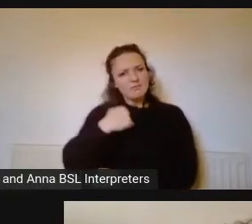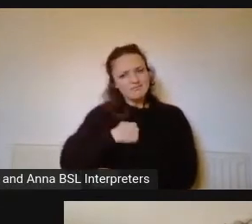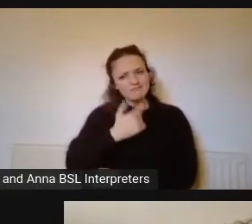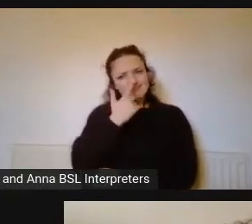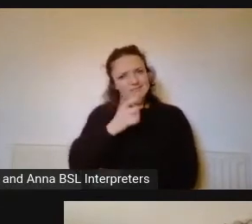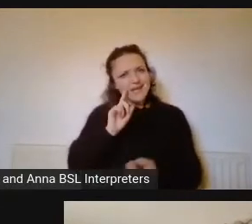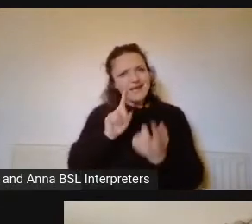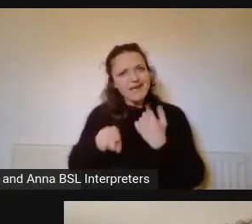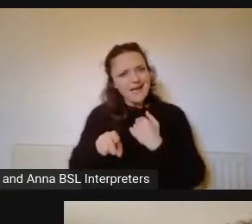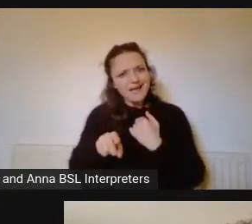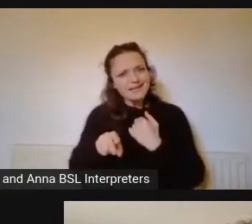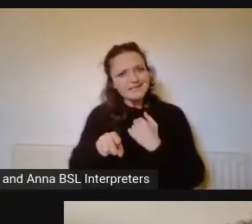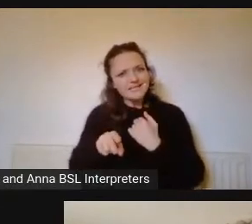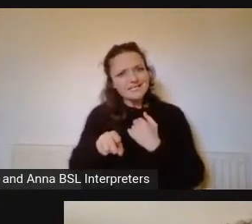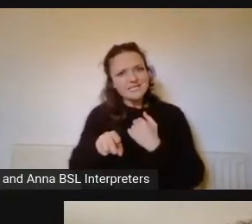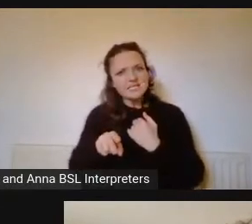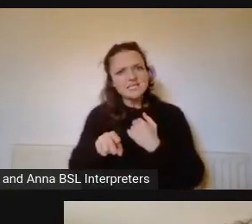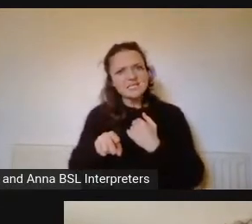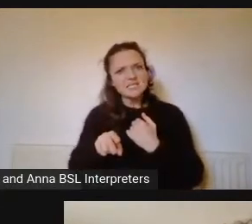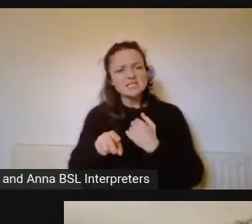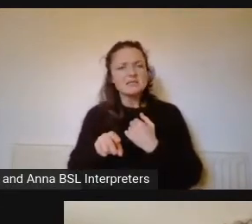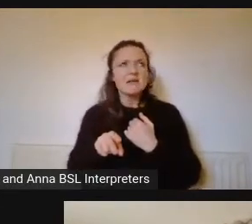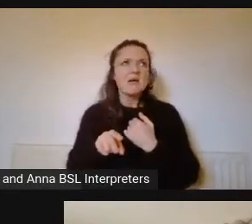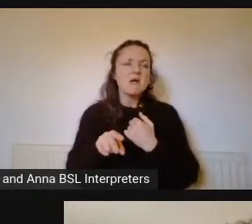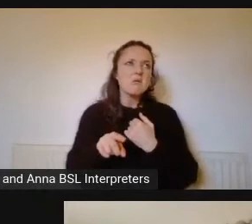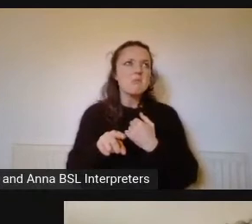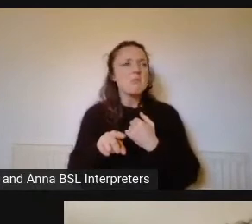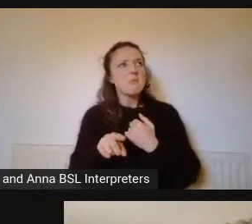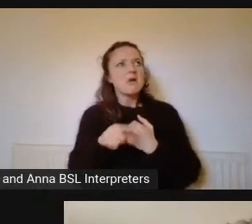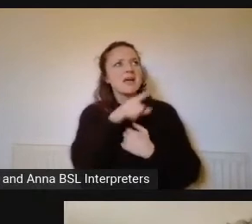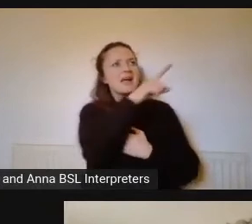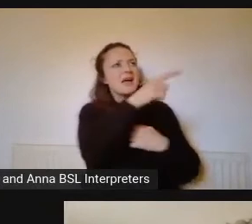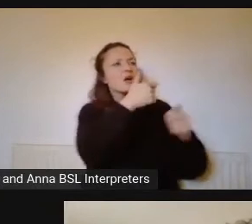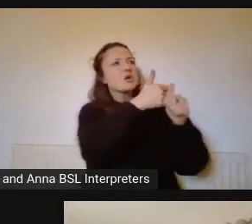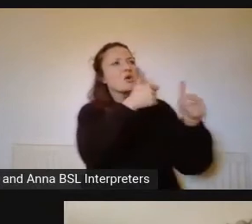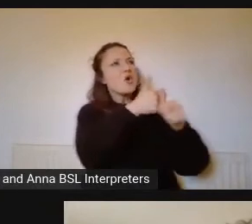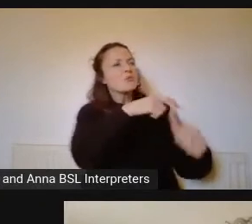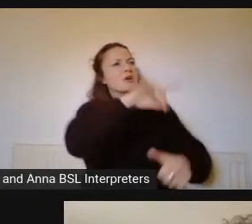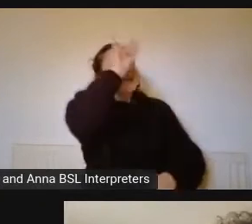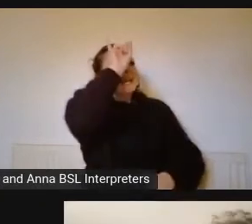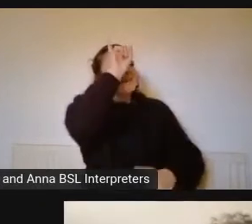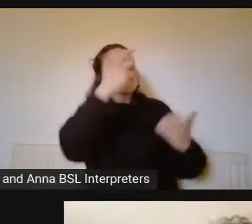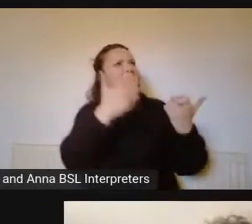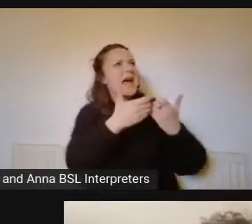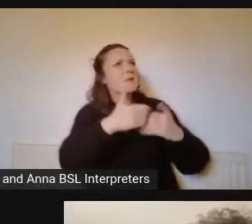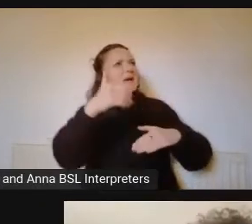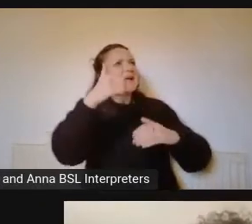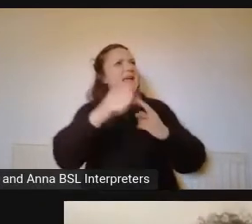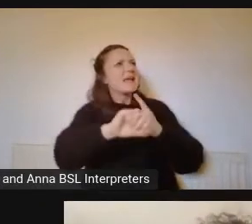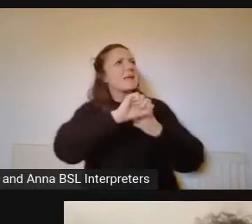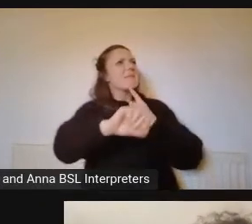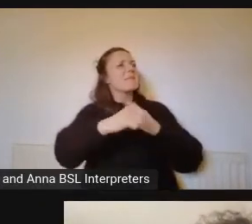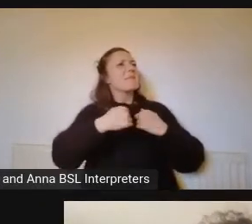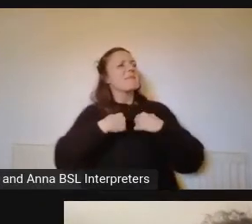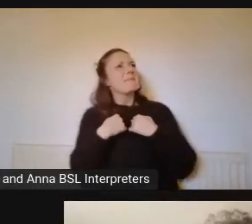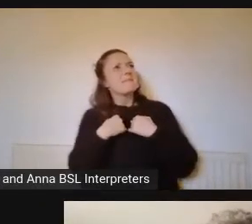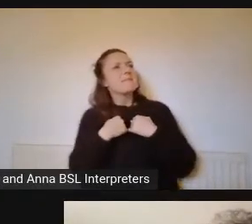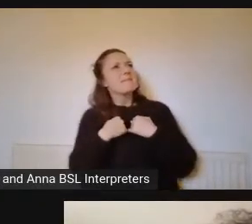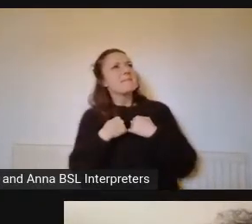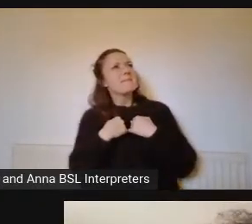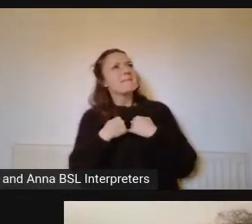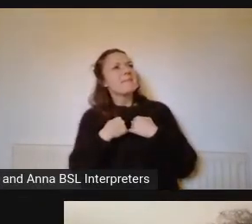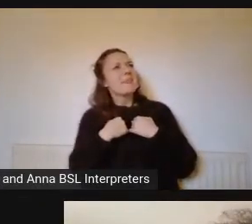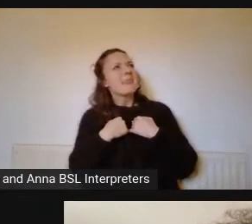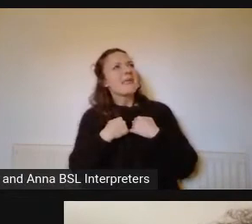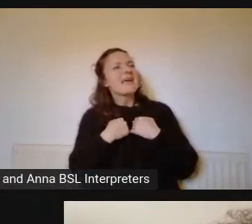about being close to, like, I guess, corporate evil, like, and self-care.